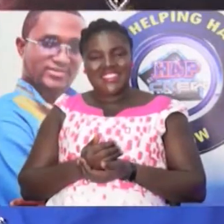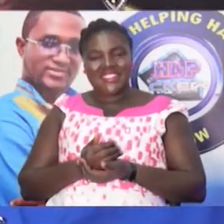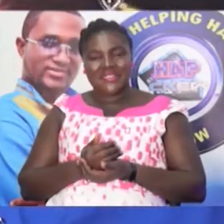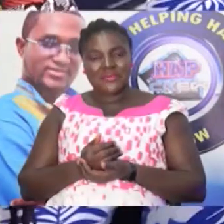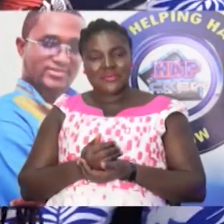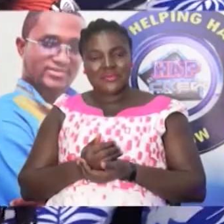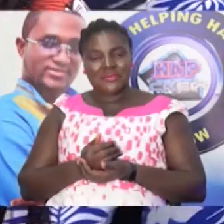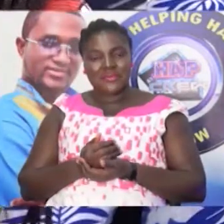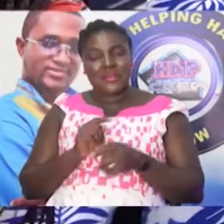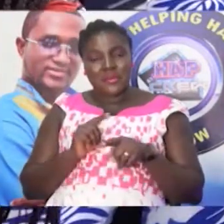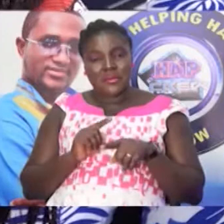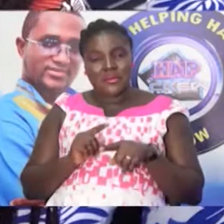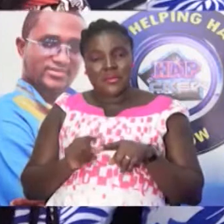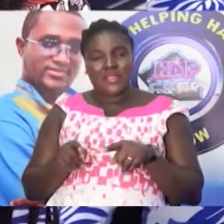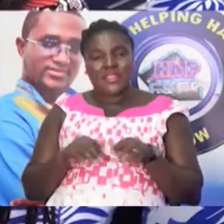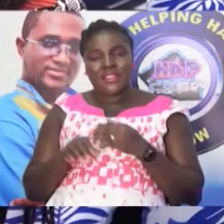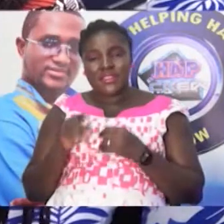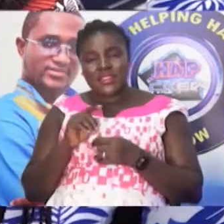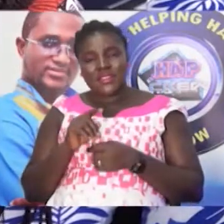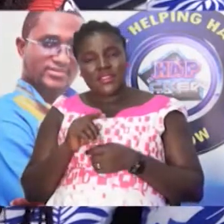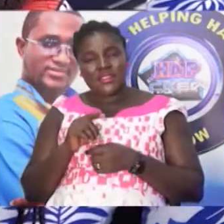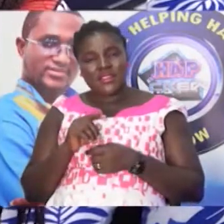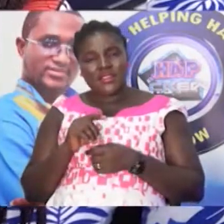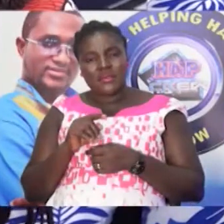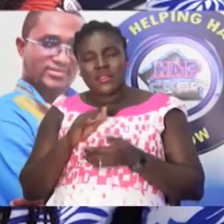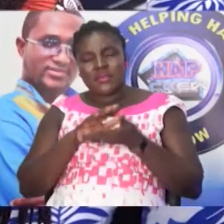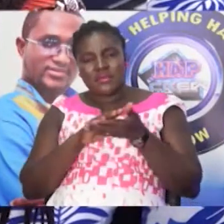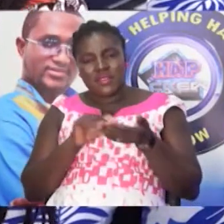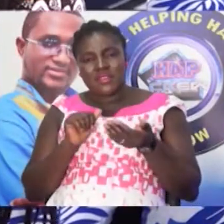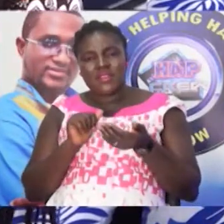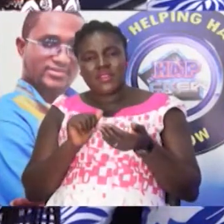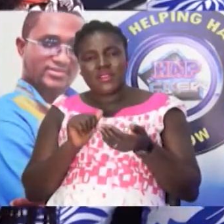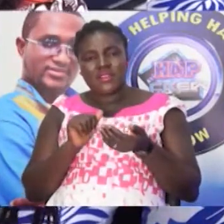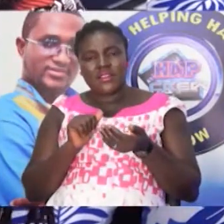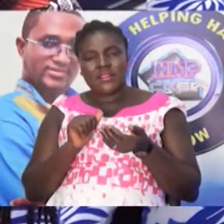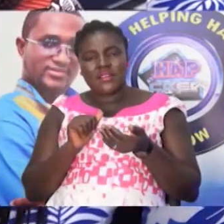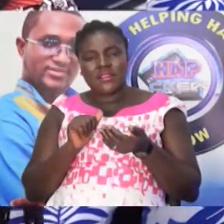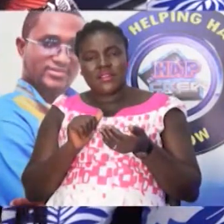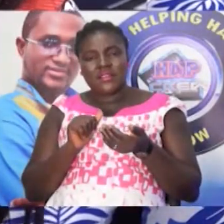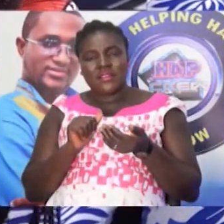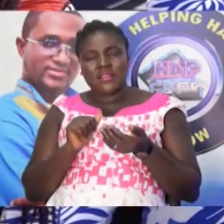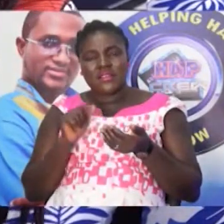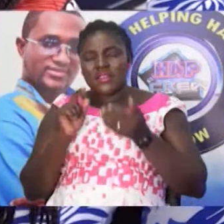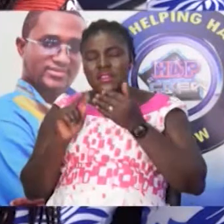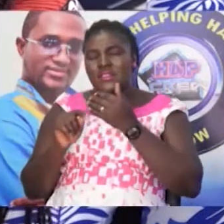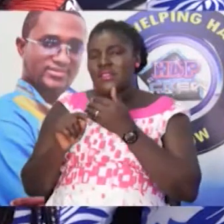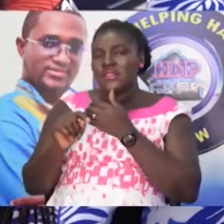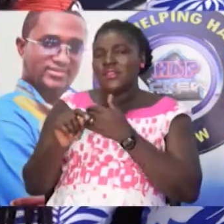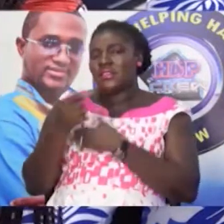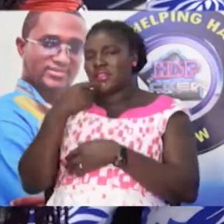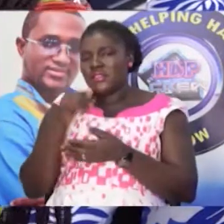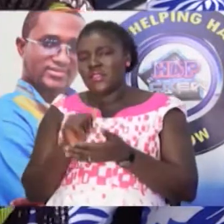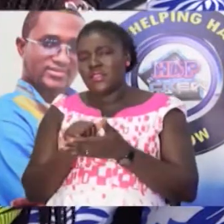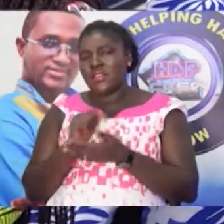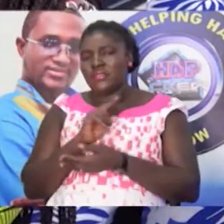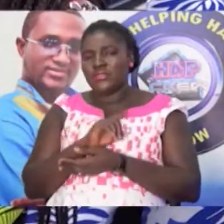Yeah, miraculously heal me. But in actual sense, yeah. You know, I believe that God also said that, you know, I'll use the